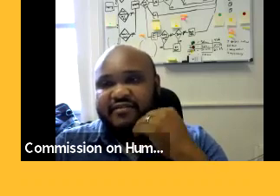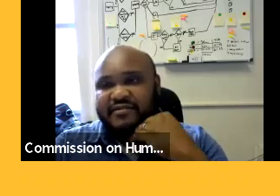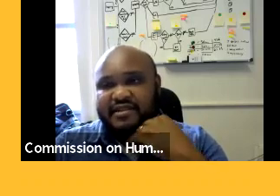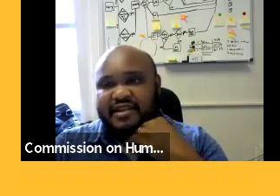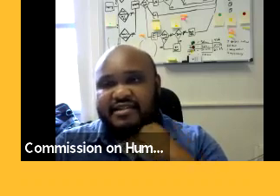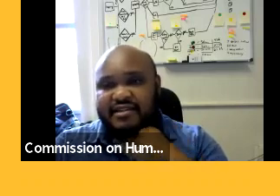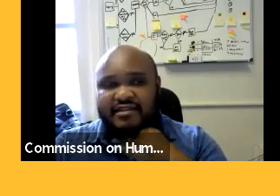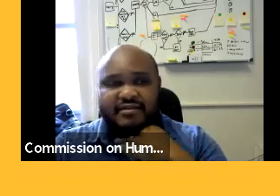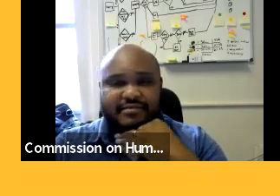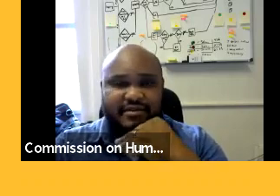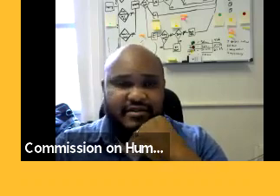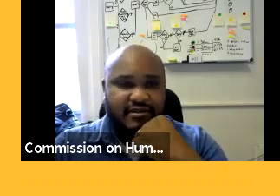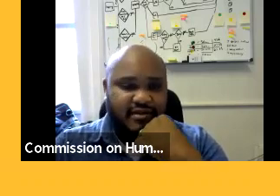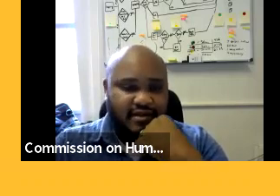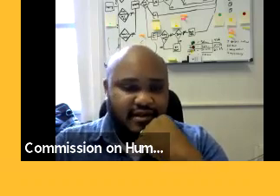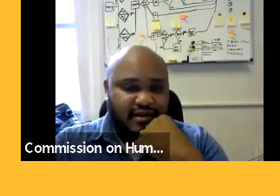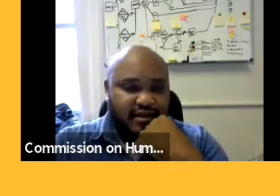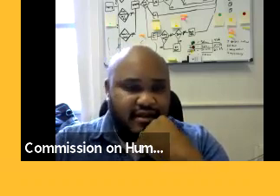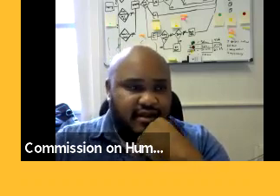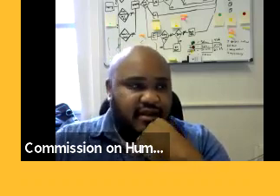see an overrepresentation.